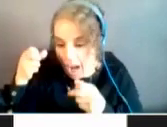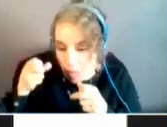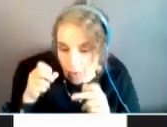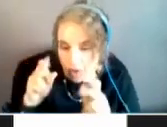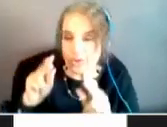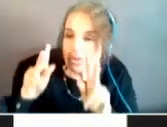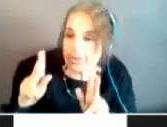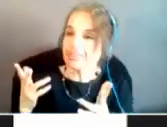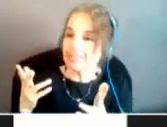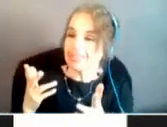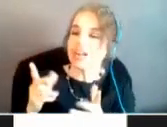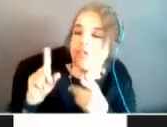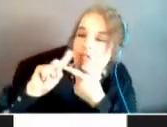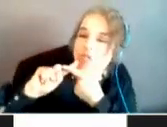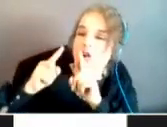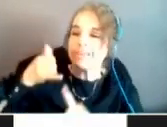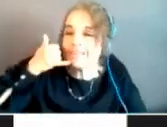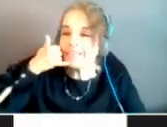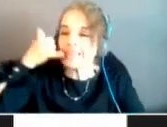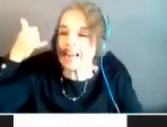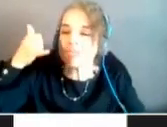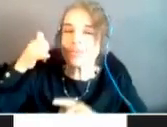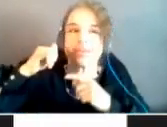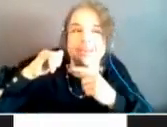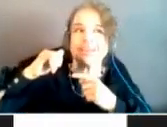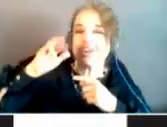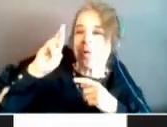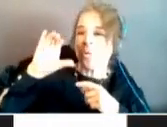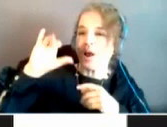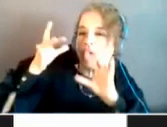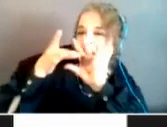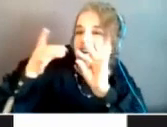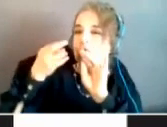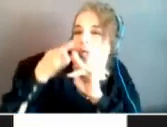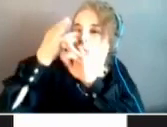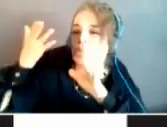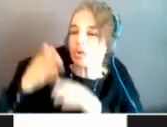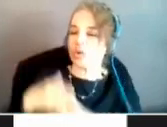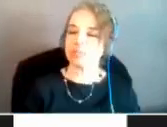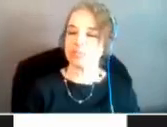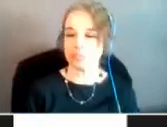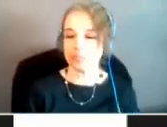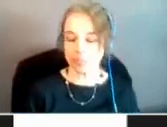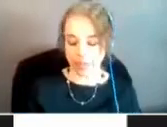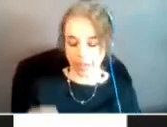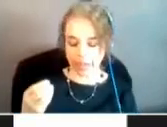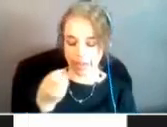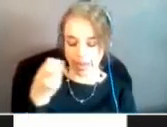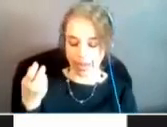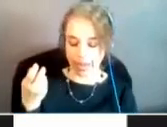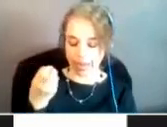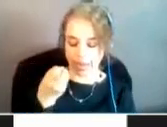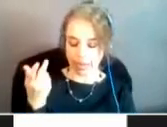opportunities, you know, as well as Friendship Line, as Rebecca was commenting on, as a resource. Awesome. We have a couple more questions.